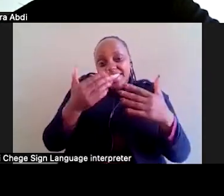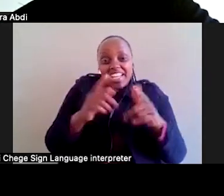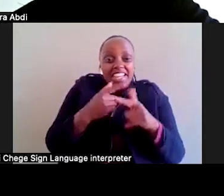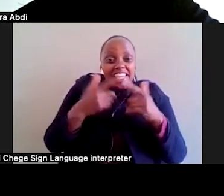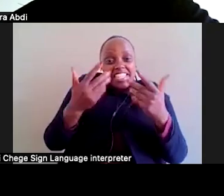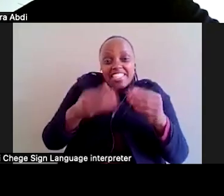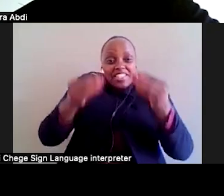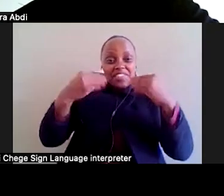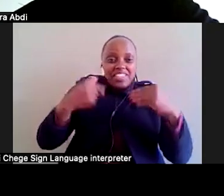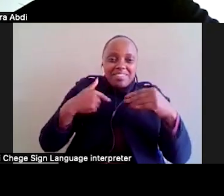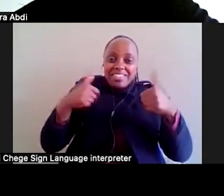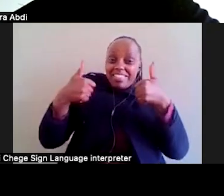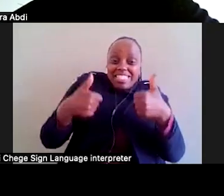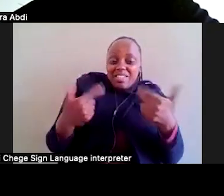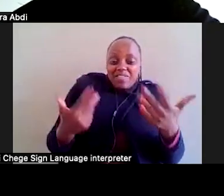me.